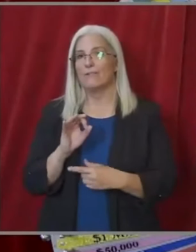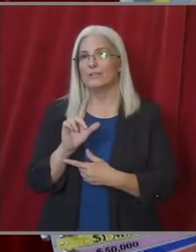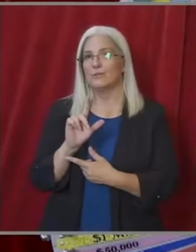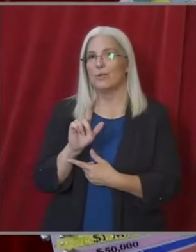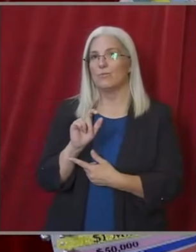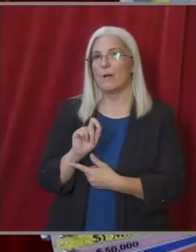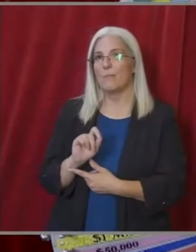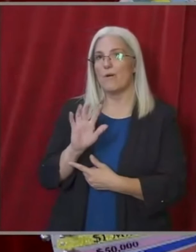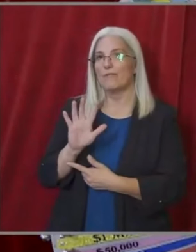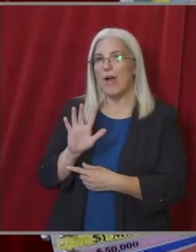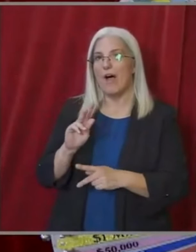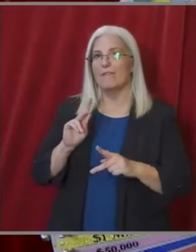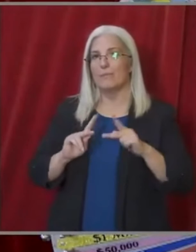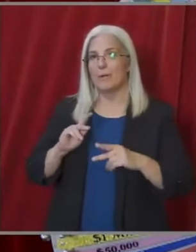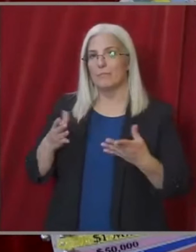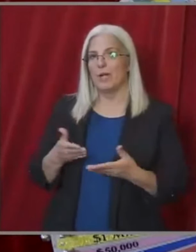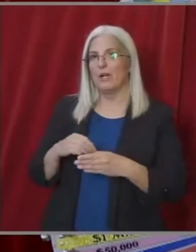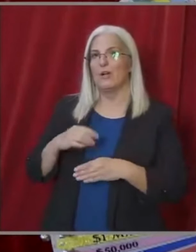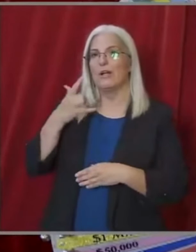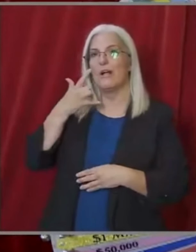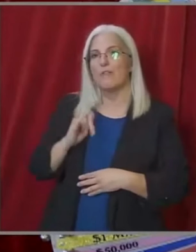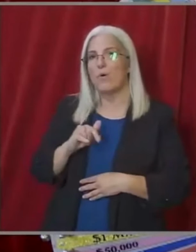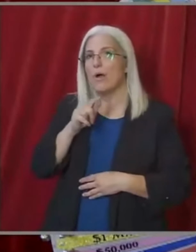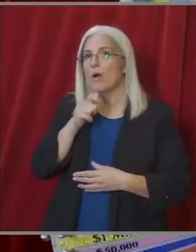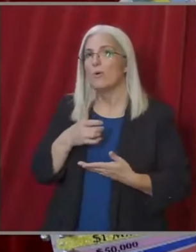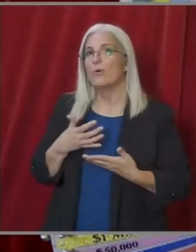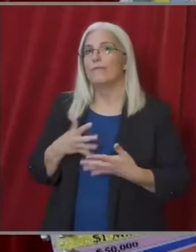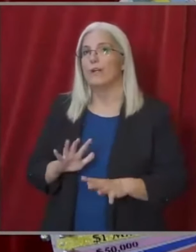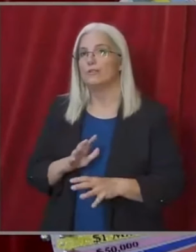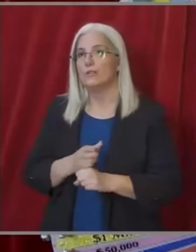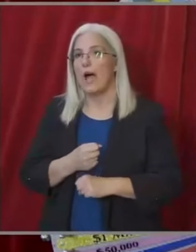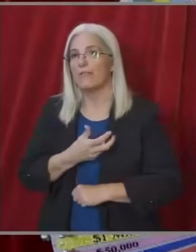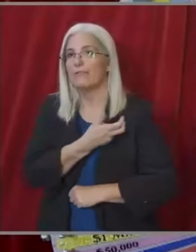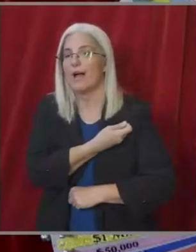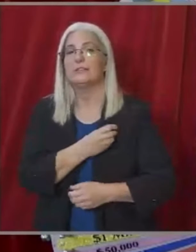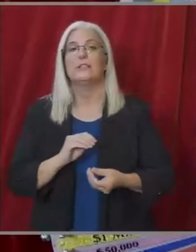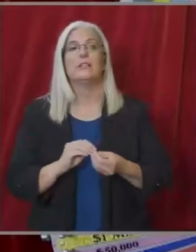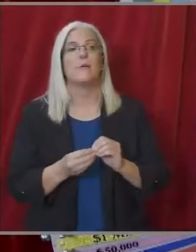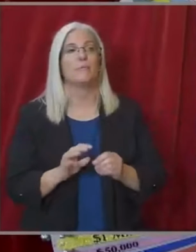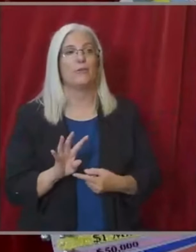just randomly has the number 40.